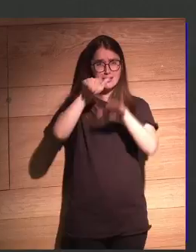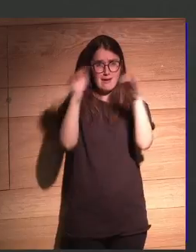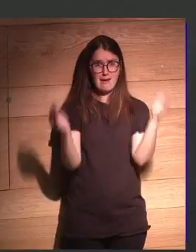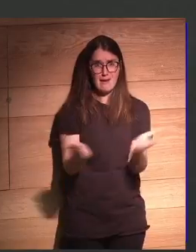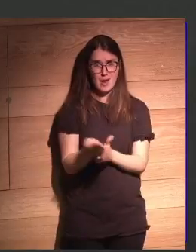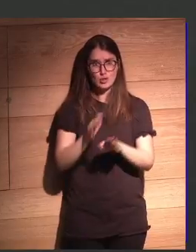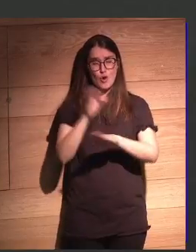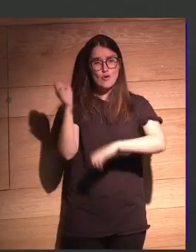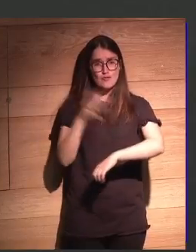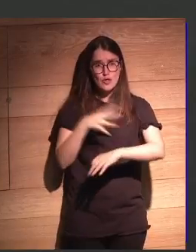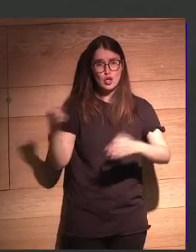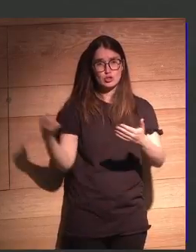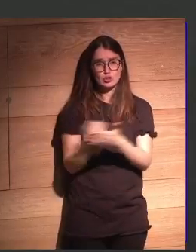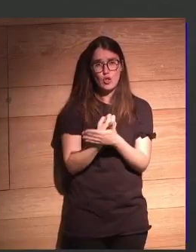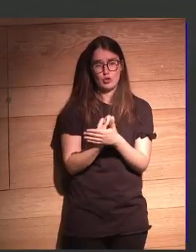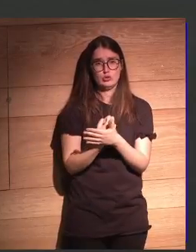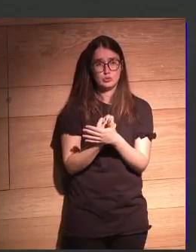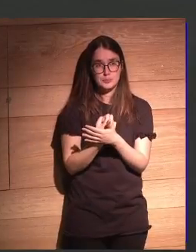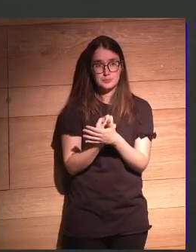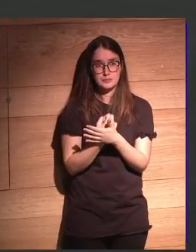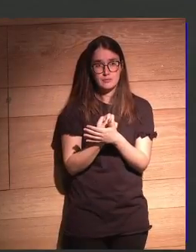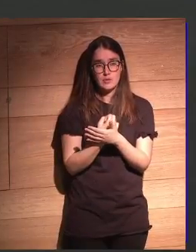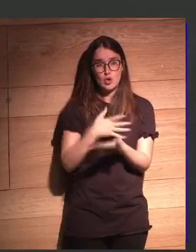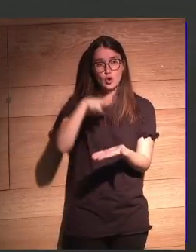speculative investment funds that